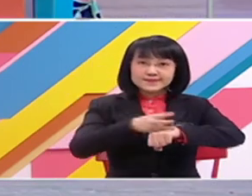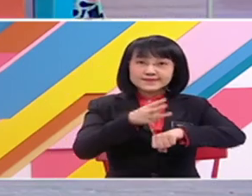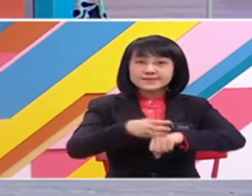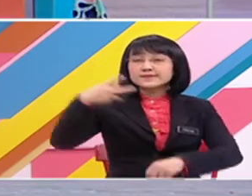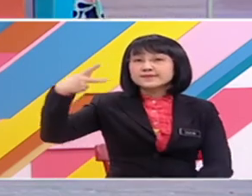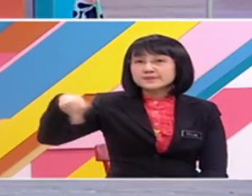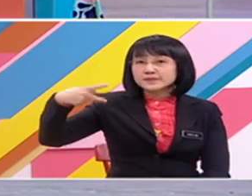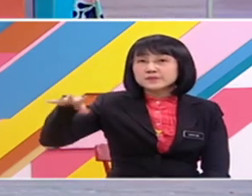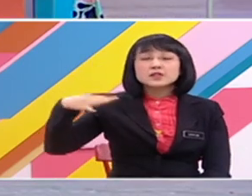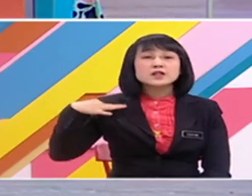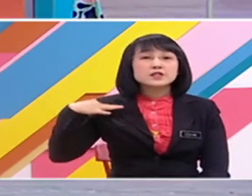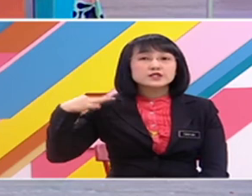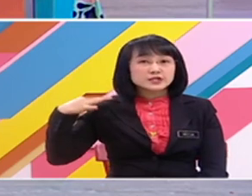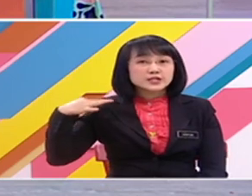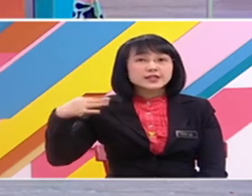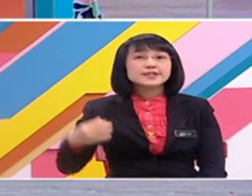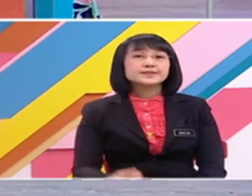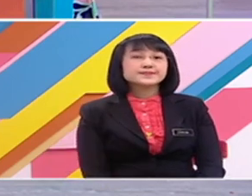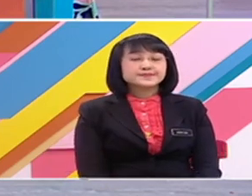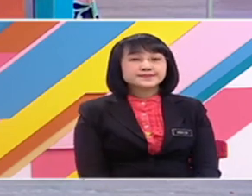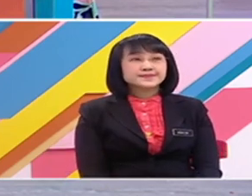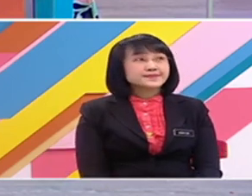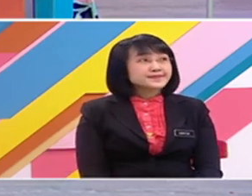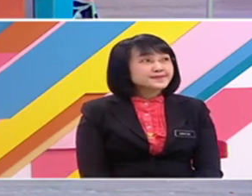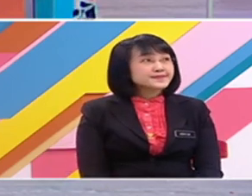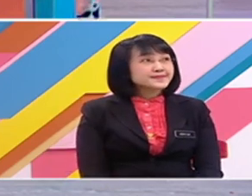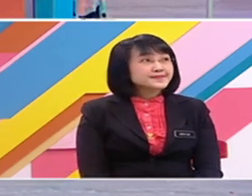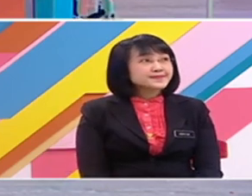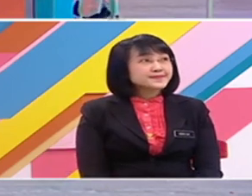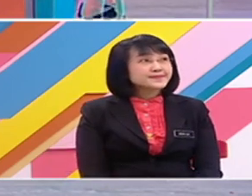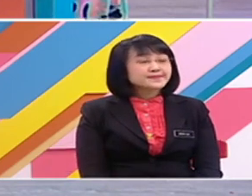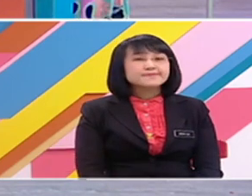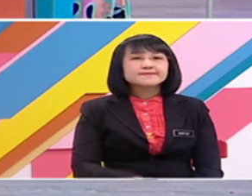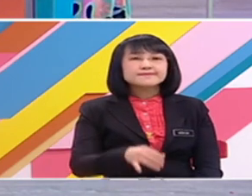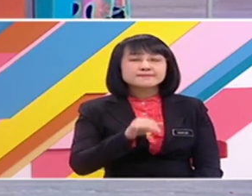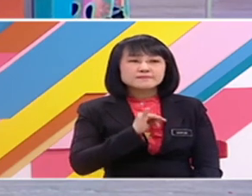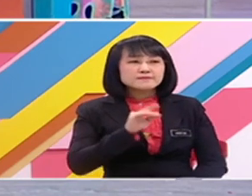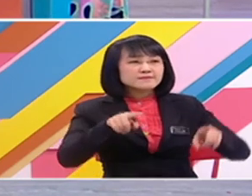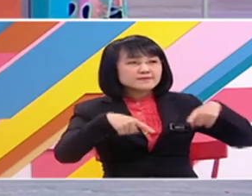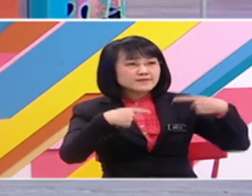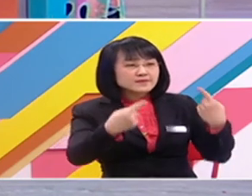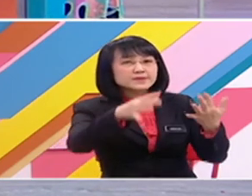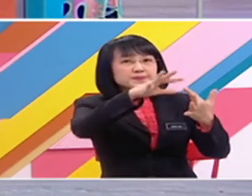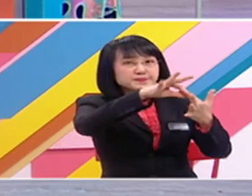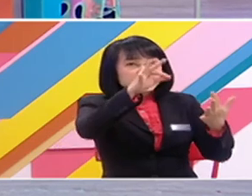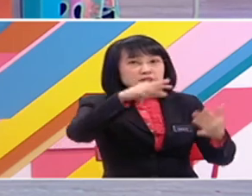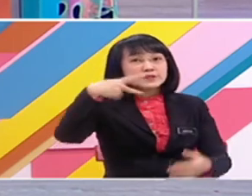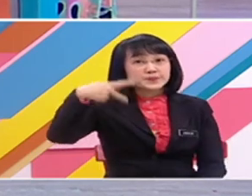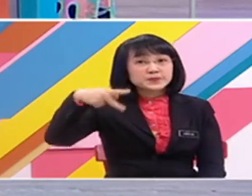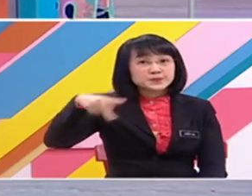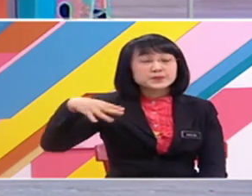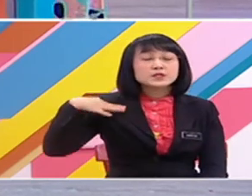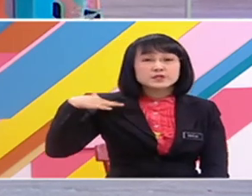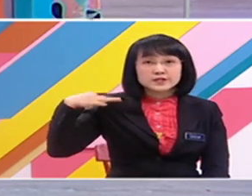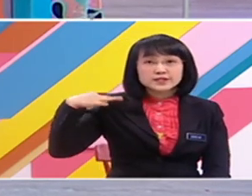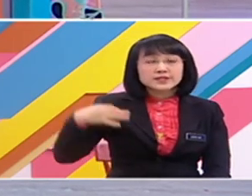purple shirt. Okay. Okay, so? So, I have to take a purple shirt from that one. Perhaps,